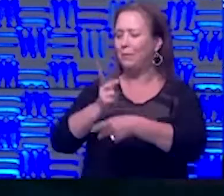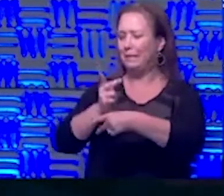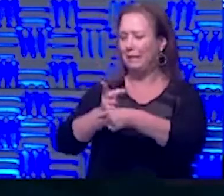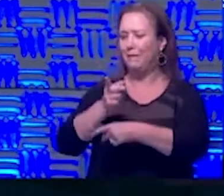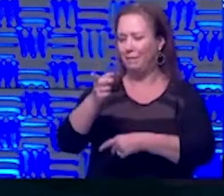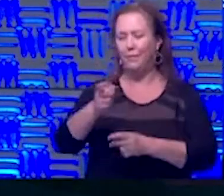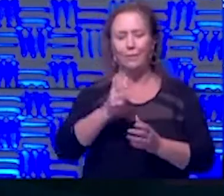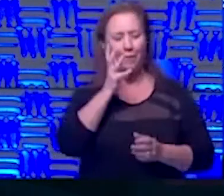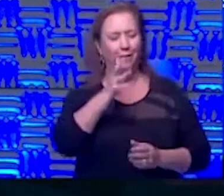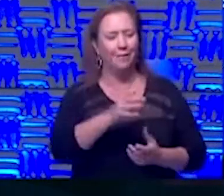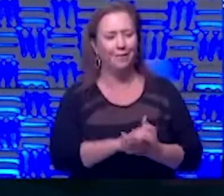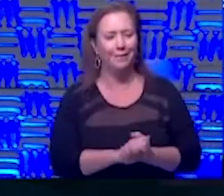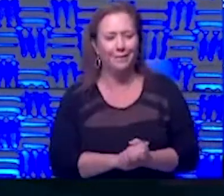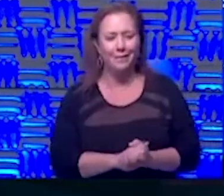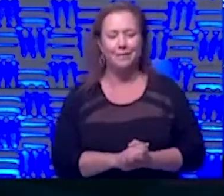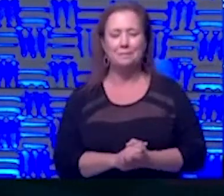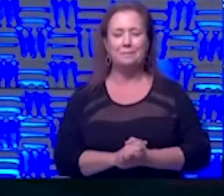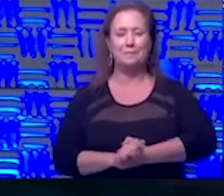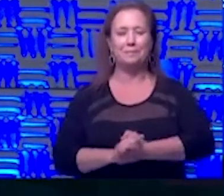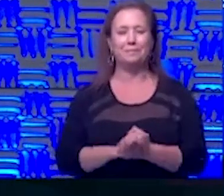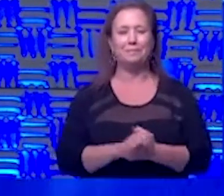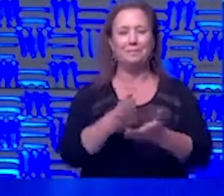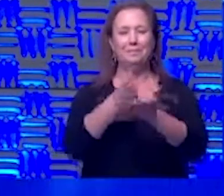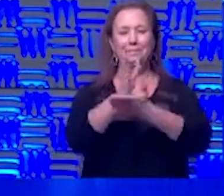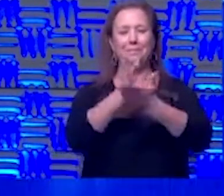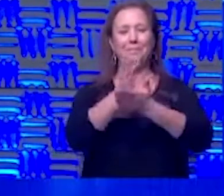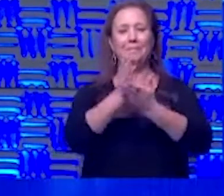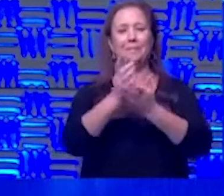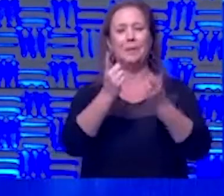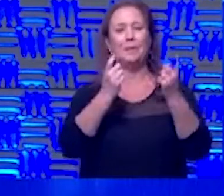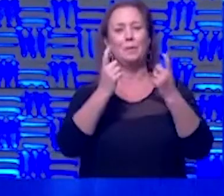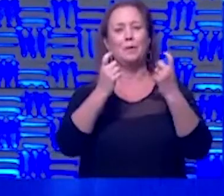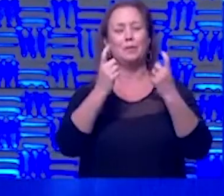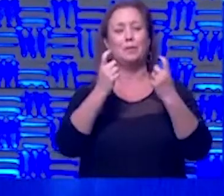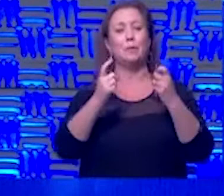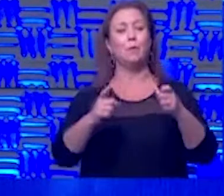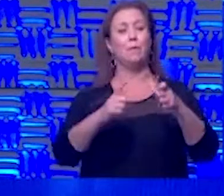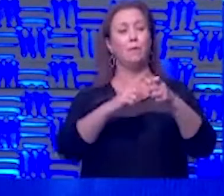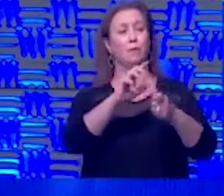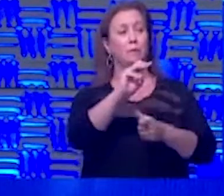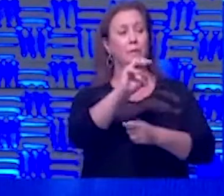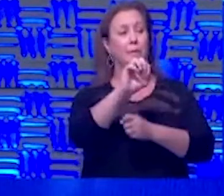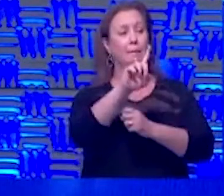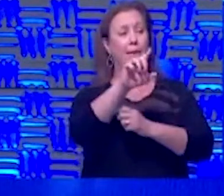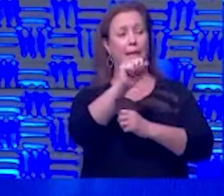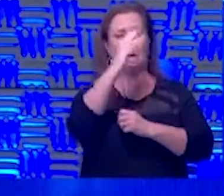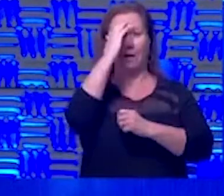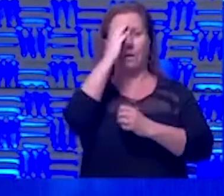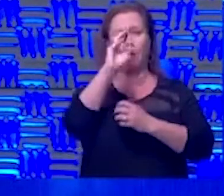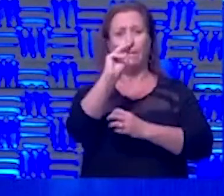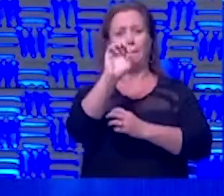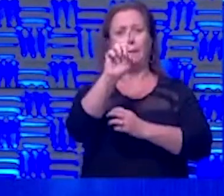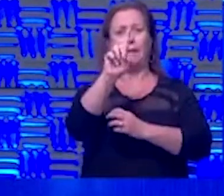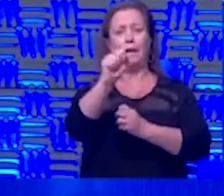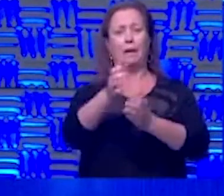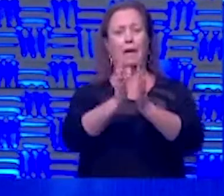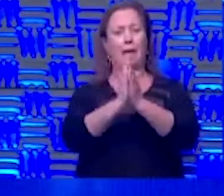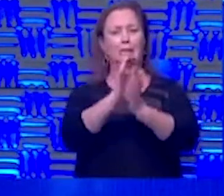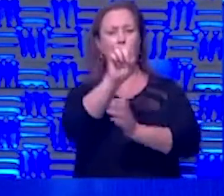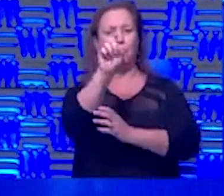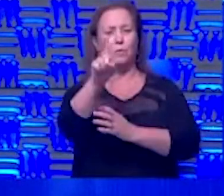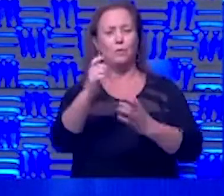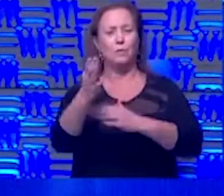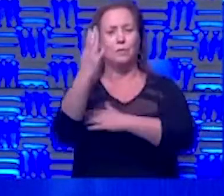you covered. Good. All right. Questions from our audience. First, media, I think, Jill. I know there are some from the media today.